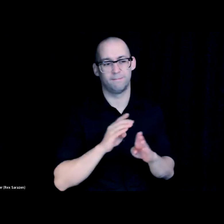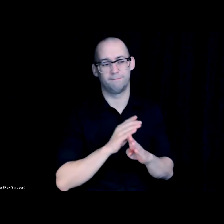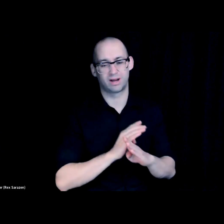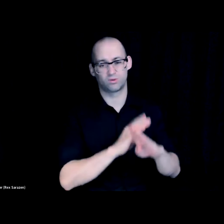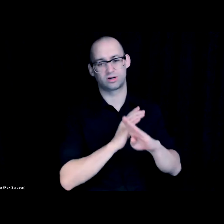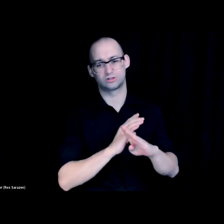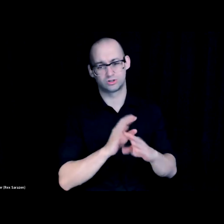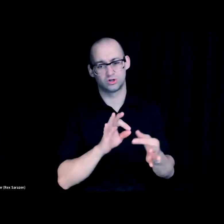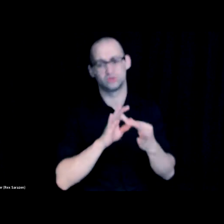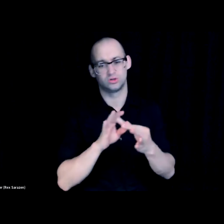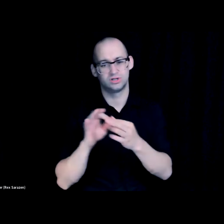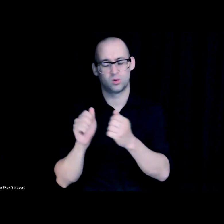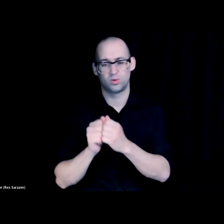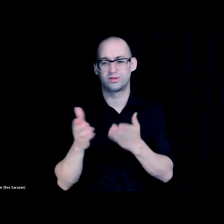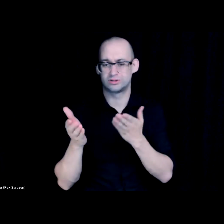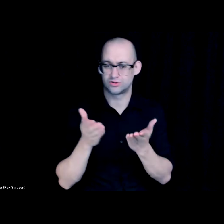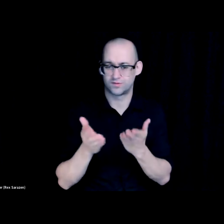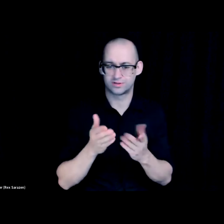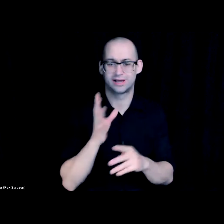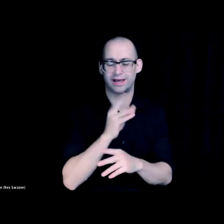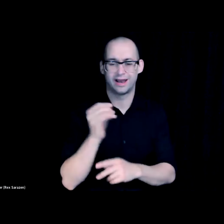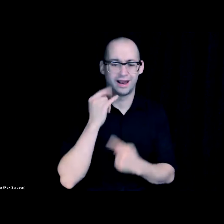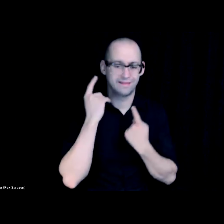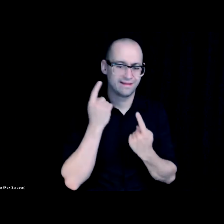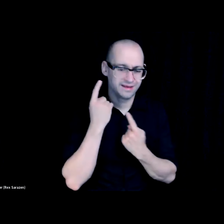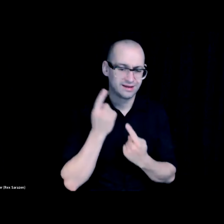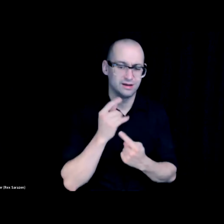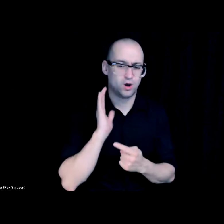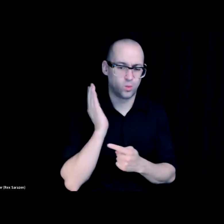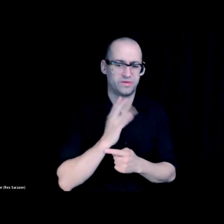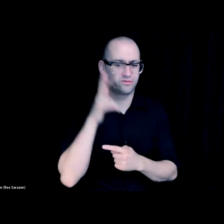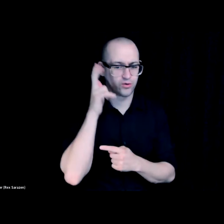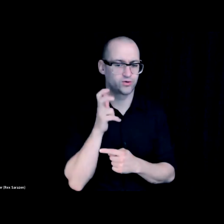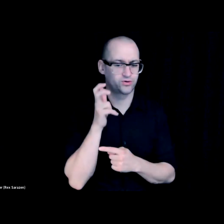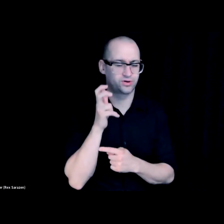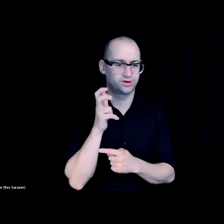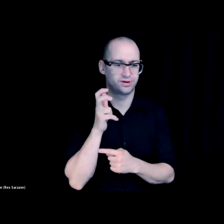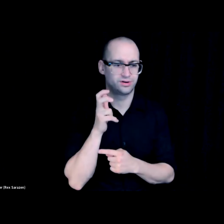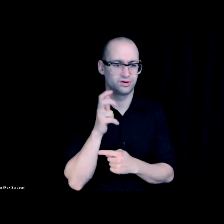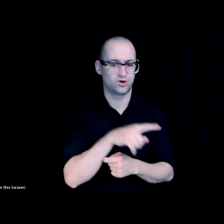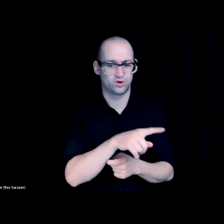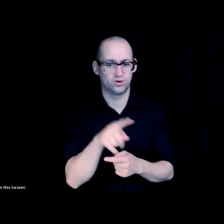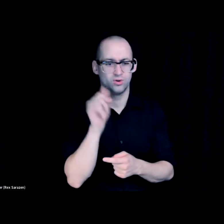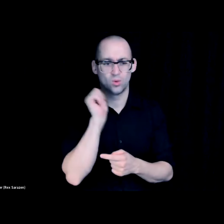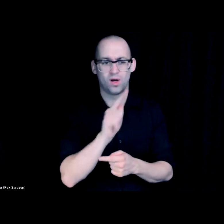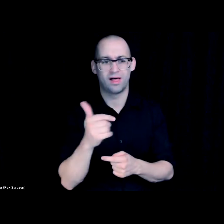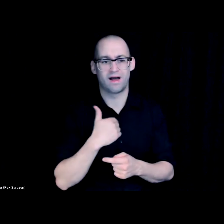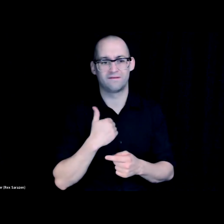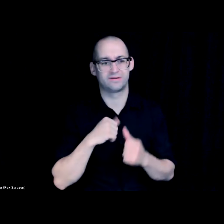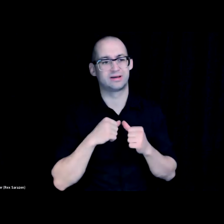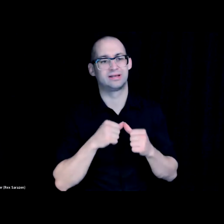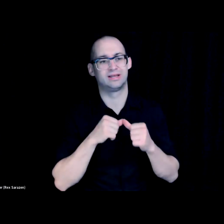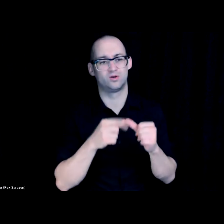with service. And I think, we've heard you all have continued to say